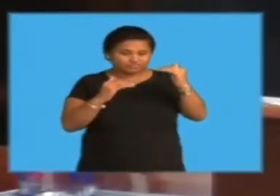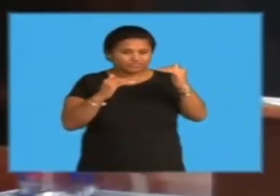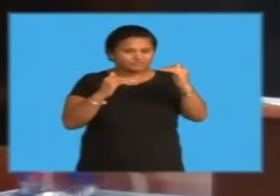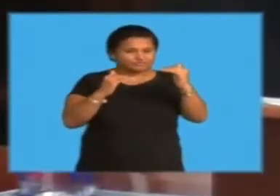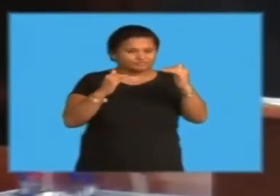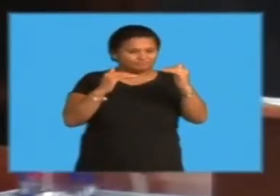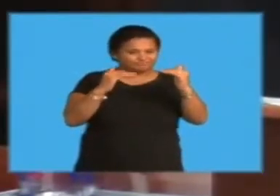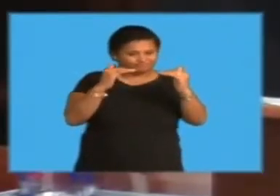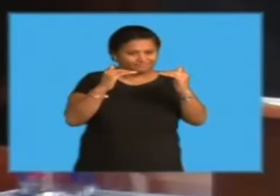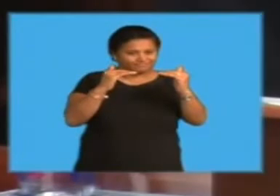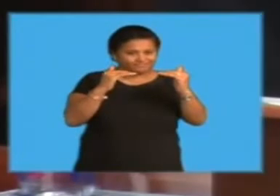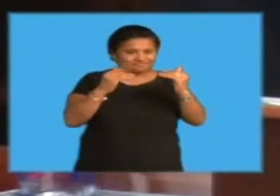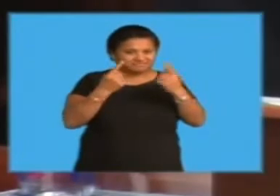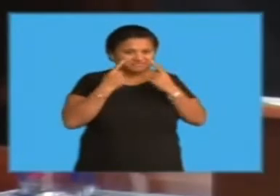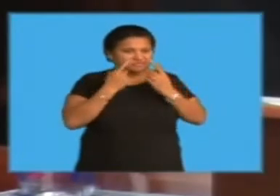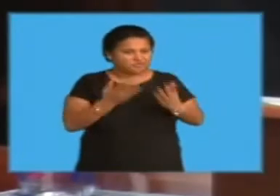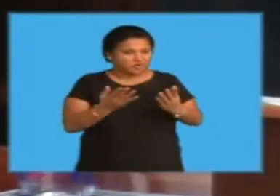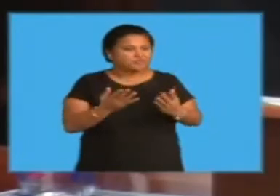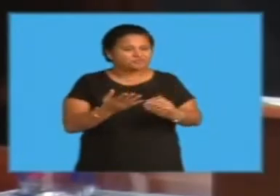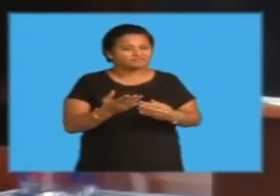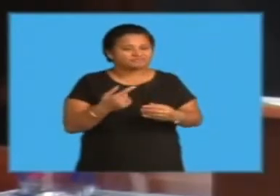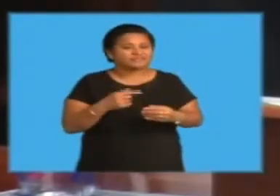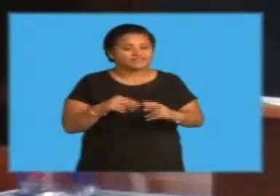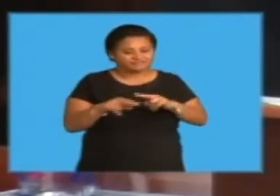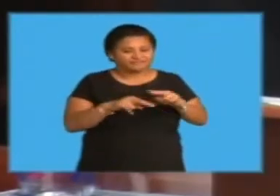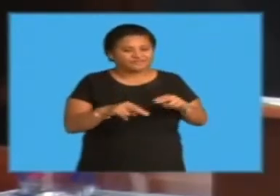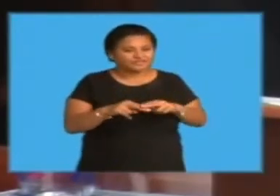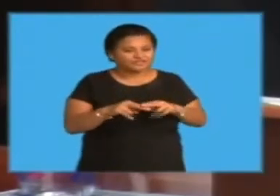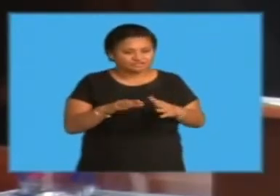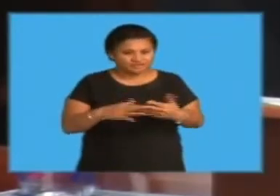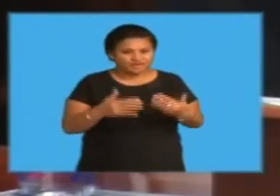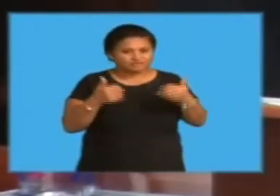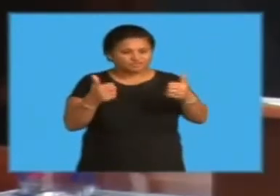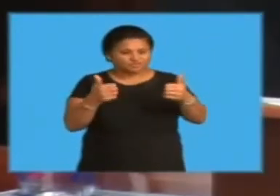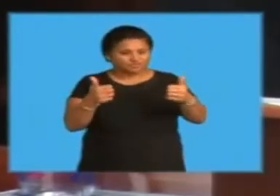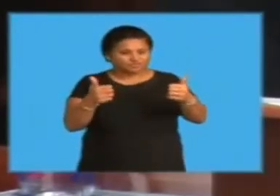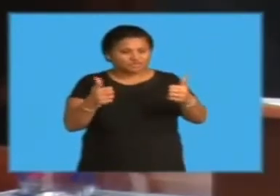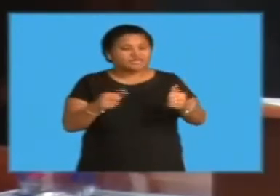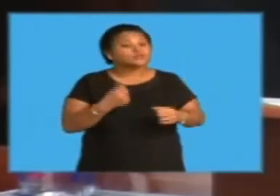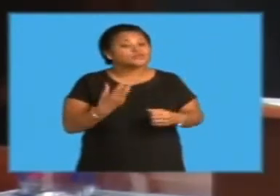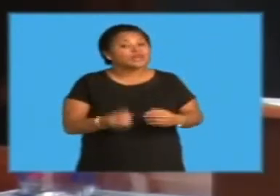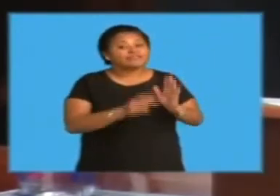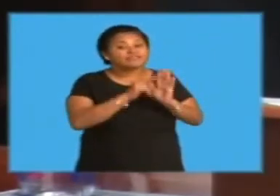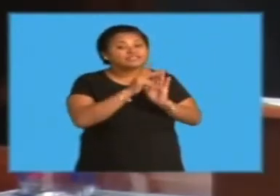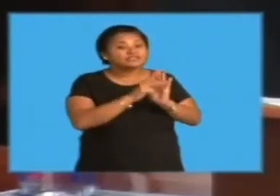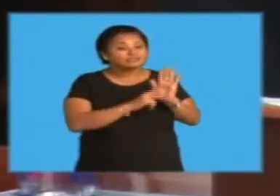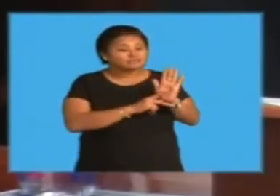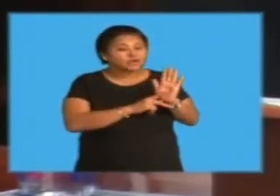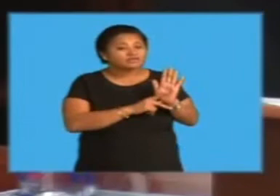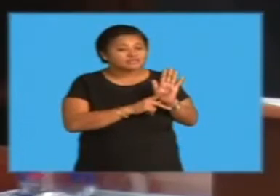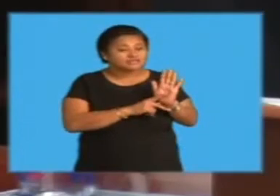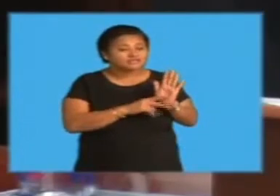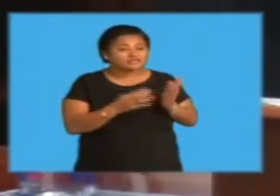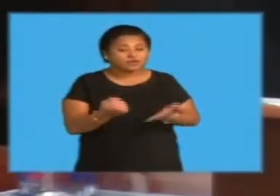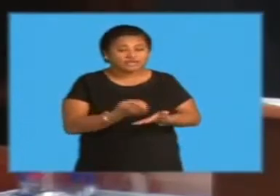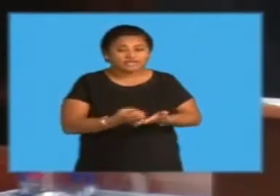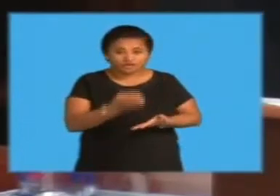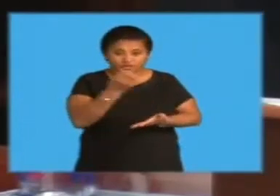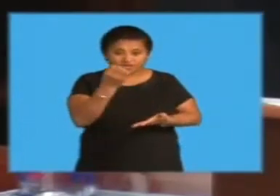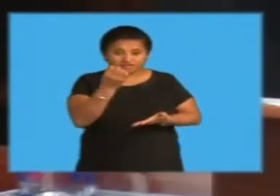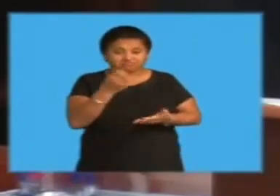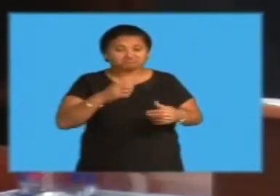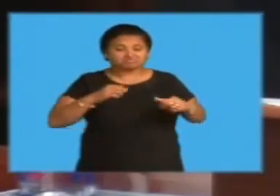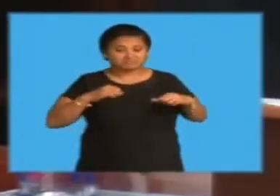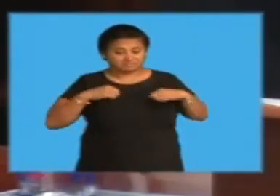lowest in the past 15 years. A further testimony of our sound economic policies and planning. I'm also proud that our